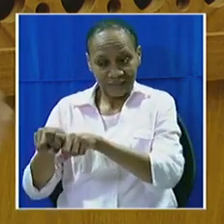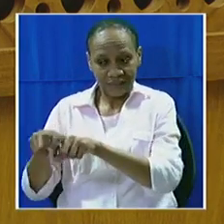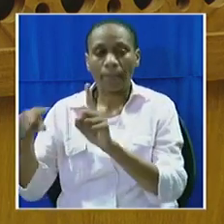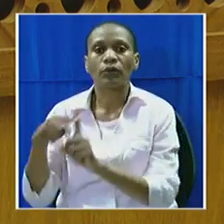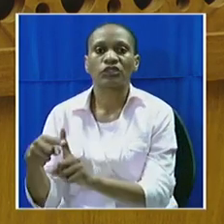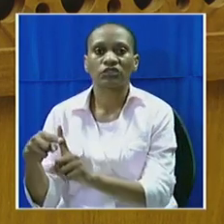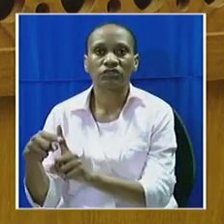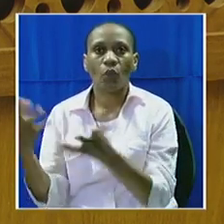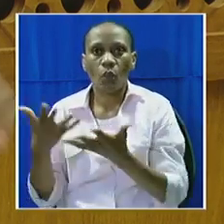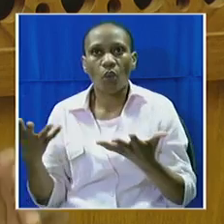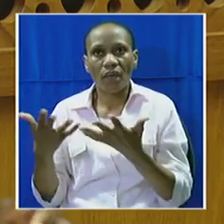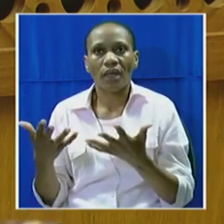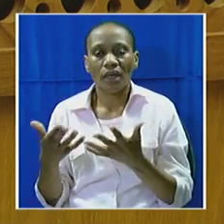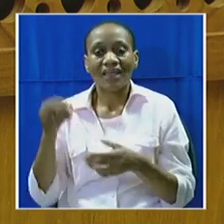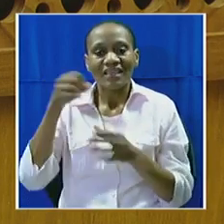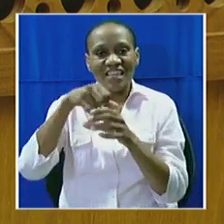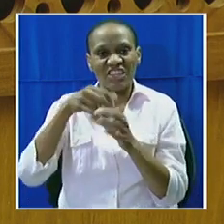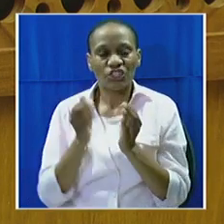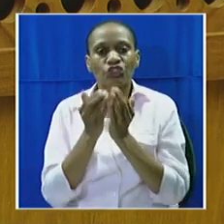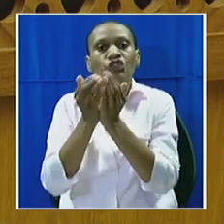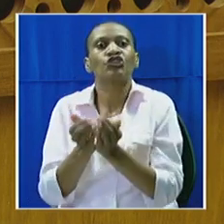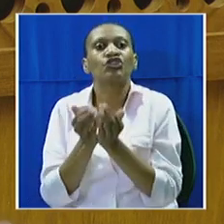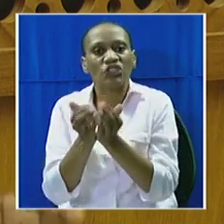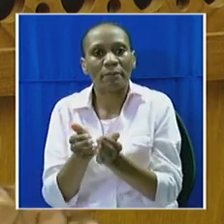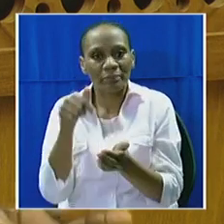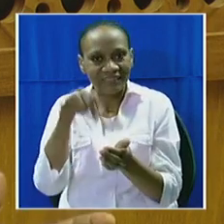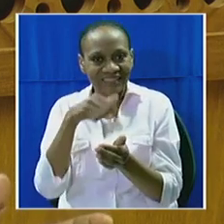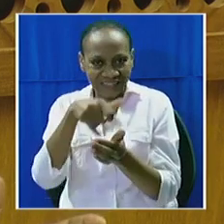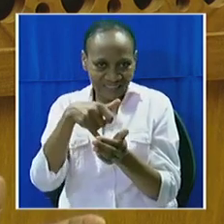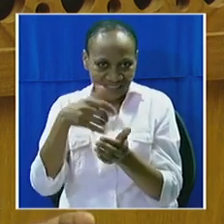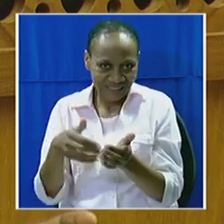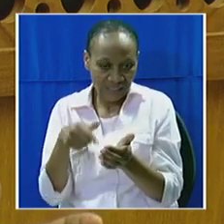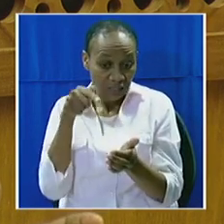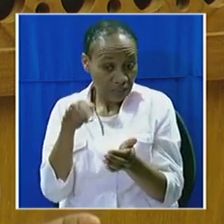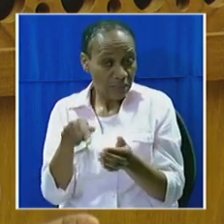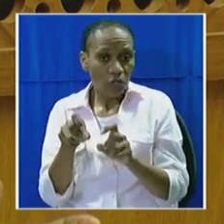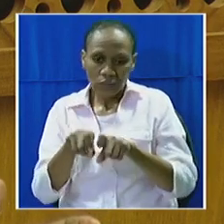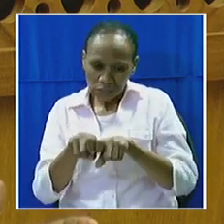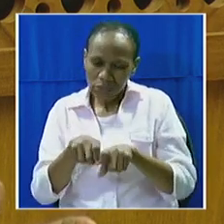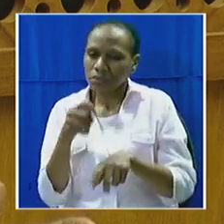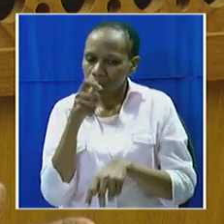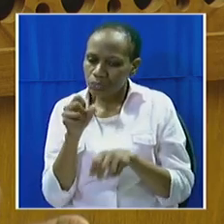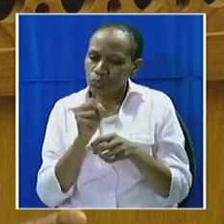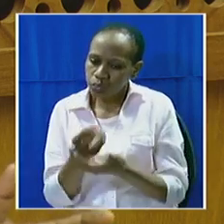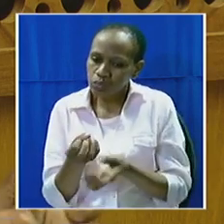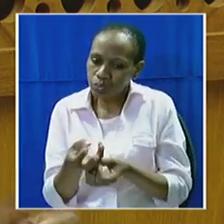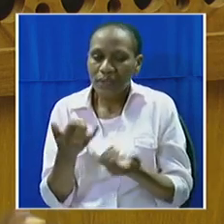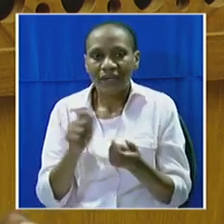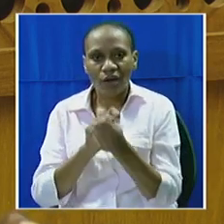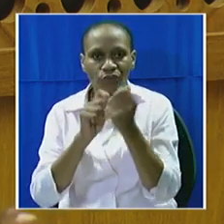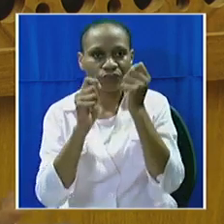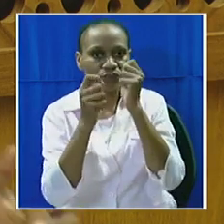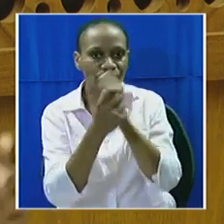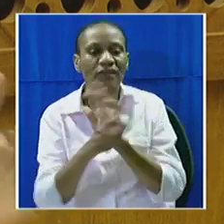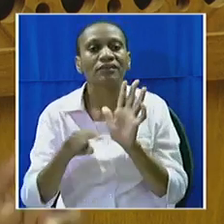are out in the Diamond Princess cruise. They actually have been treated and they are now negative. They will be